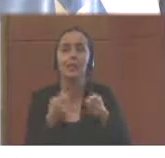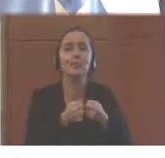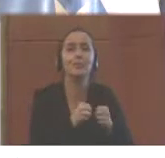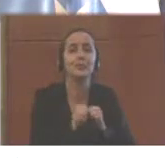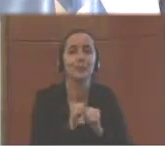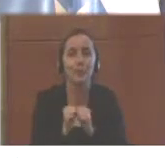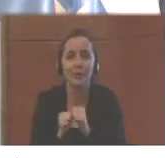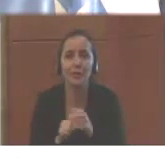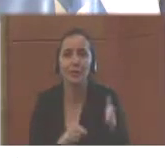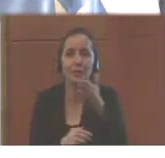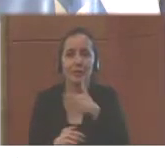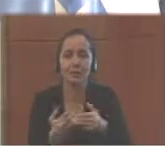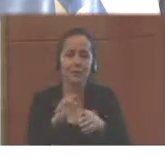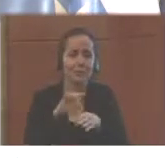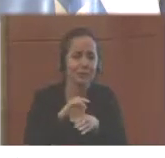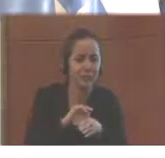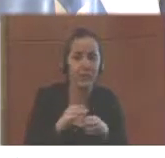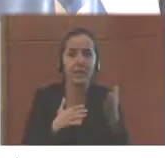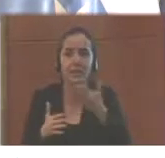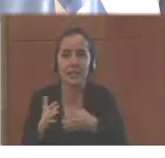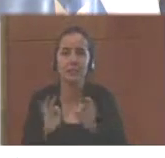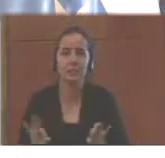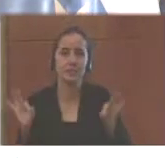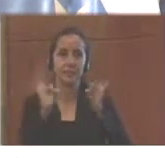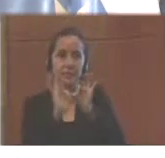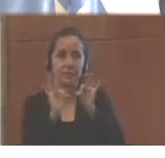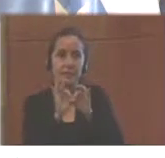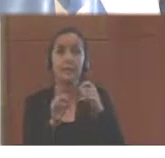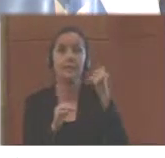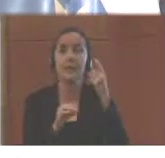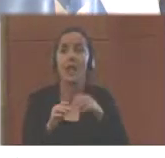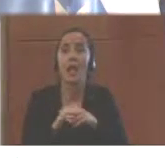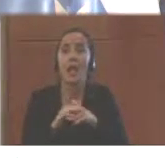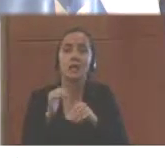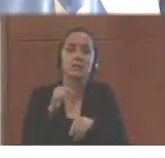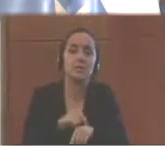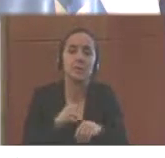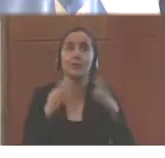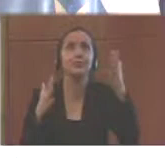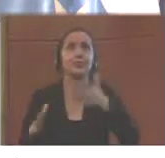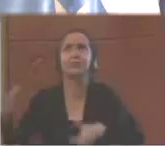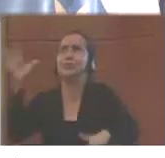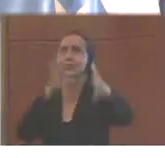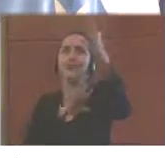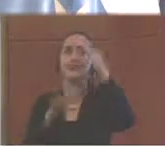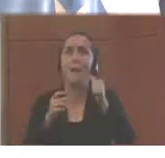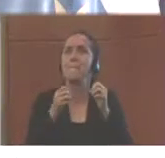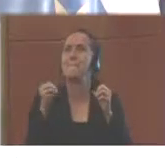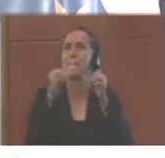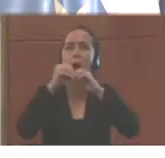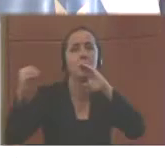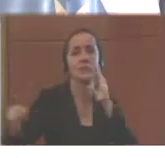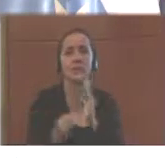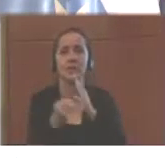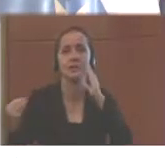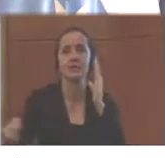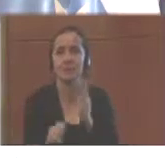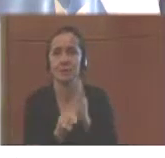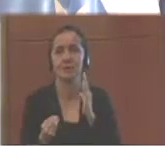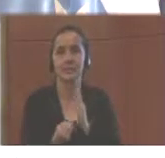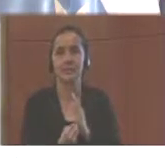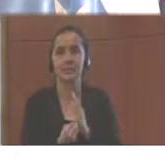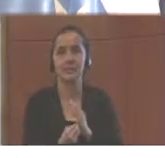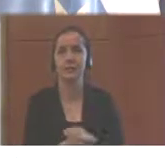and it is interested in working towards risk management and humanitarian assistance in times when